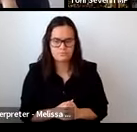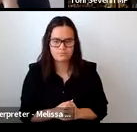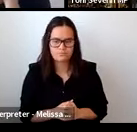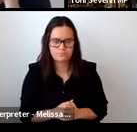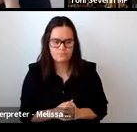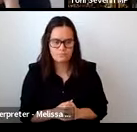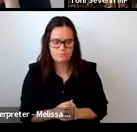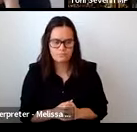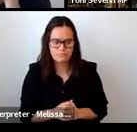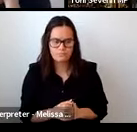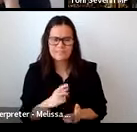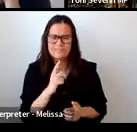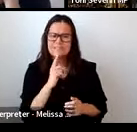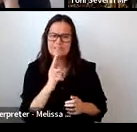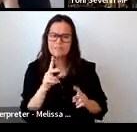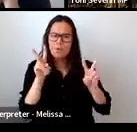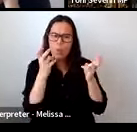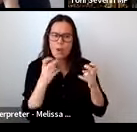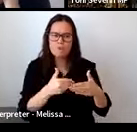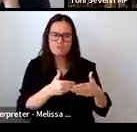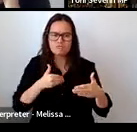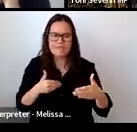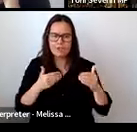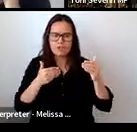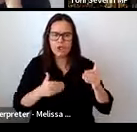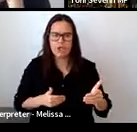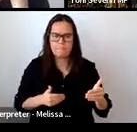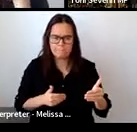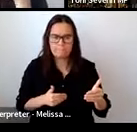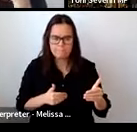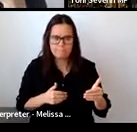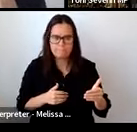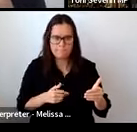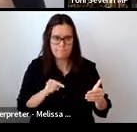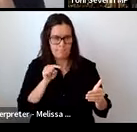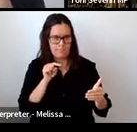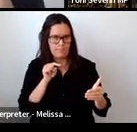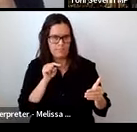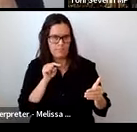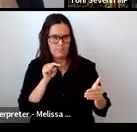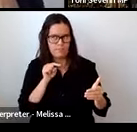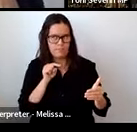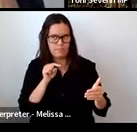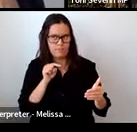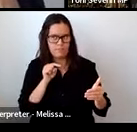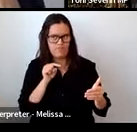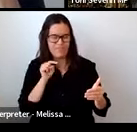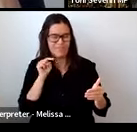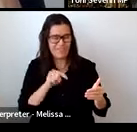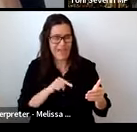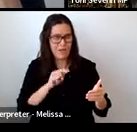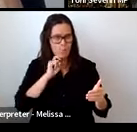in pretermers will also show up in the numbers of